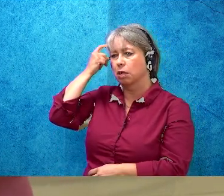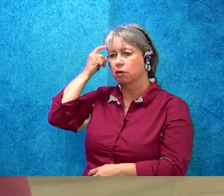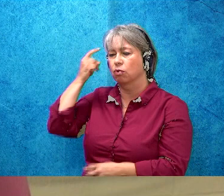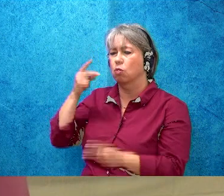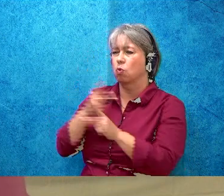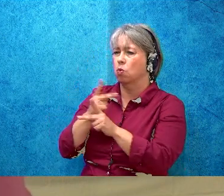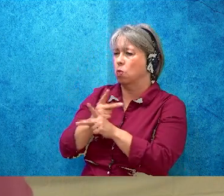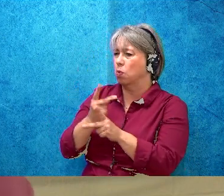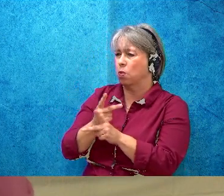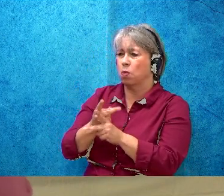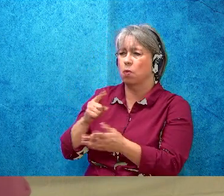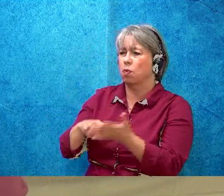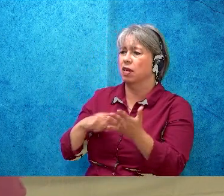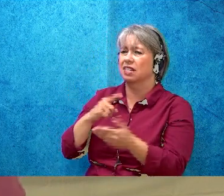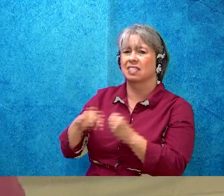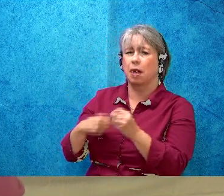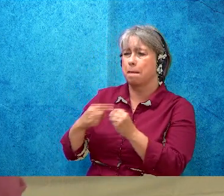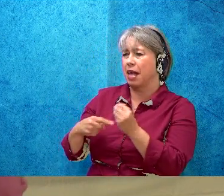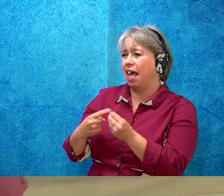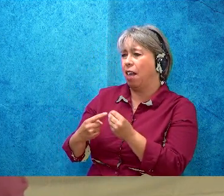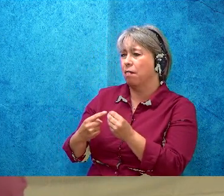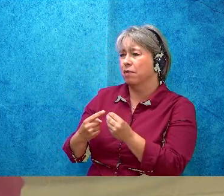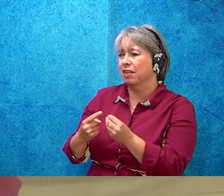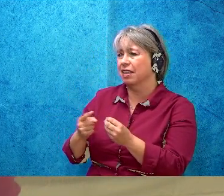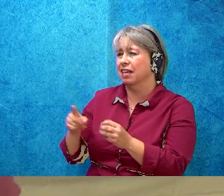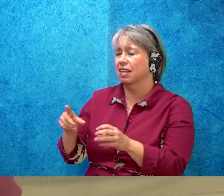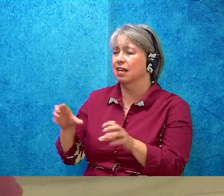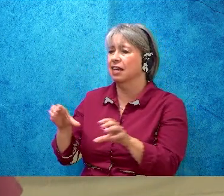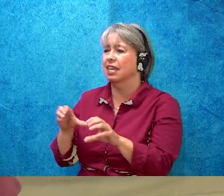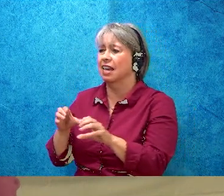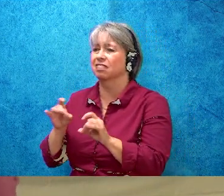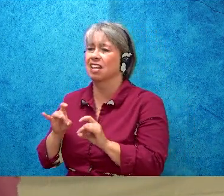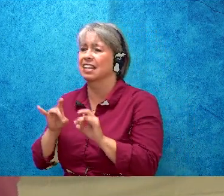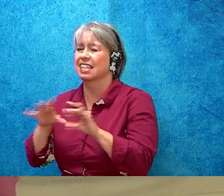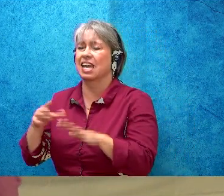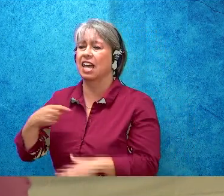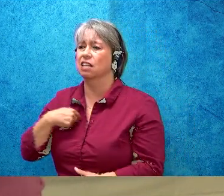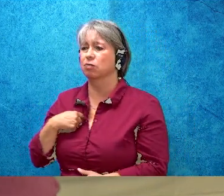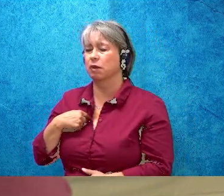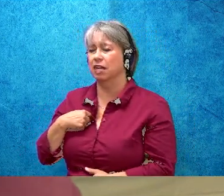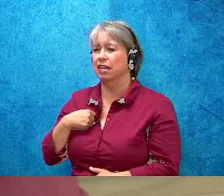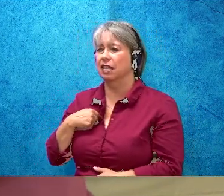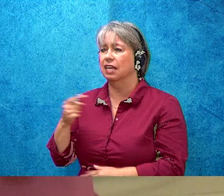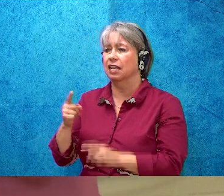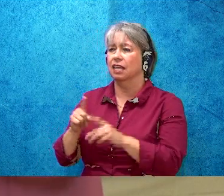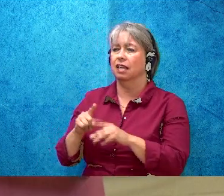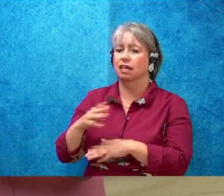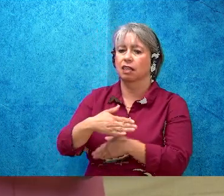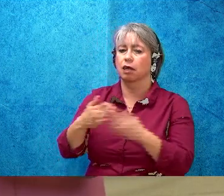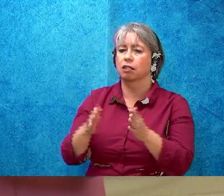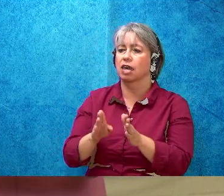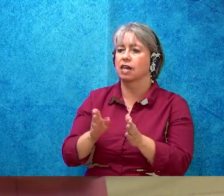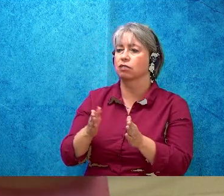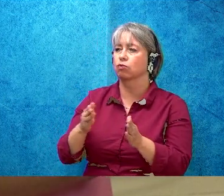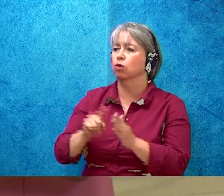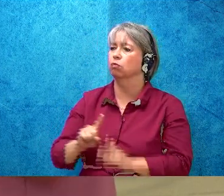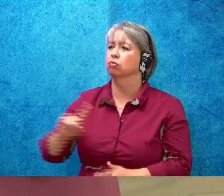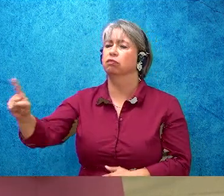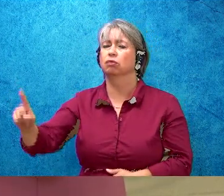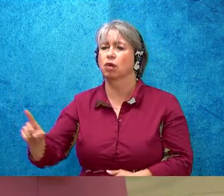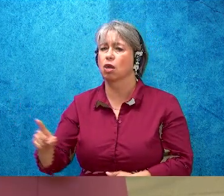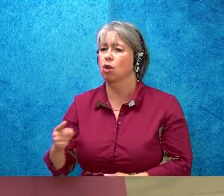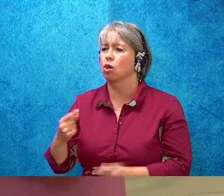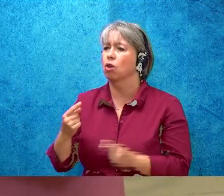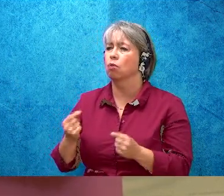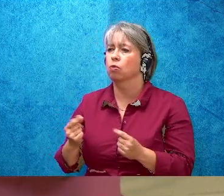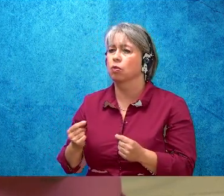is he even about? Okay, he acts like he hates me. He bolts out of the classroom when I'm around. I need to figure out what's going on with him.